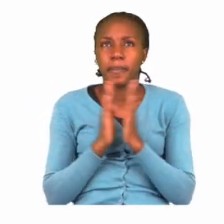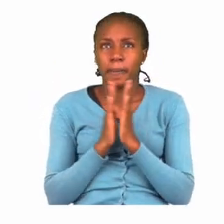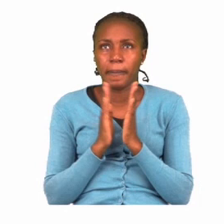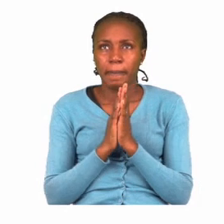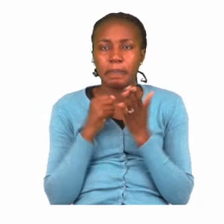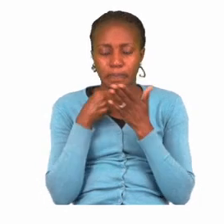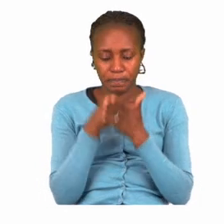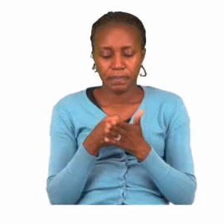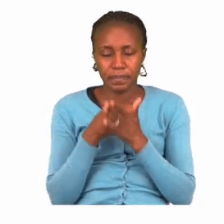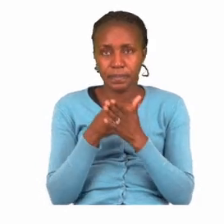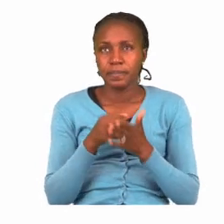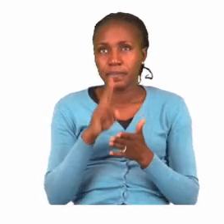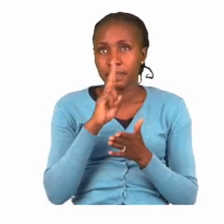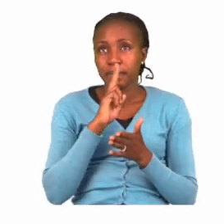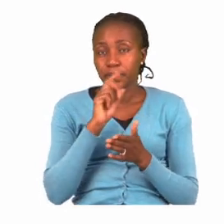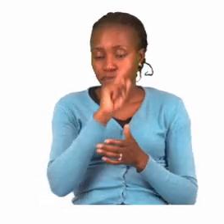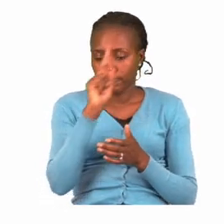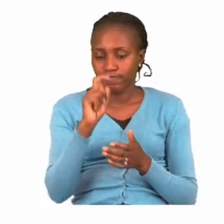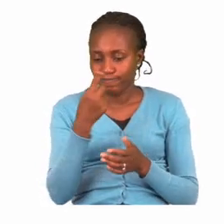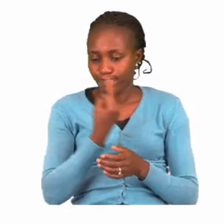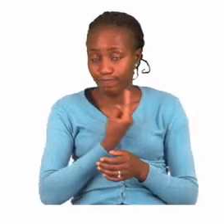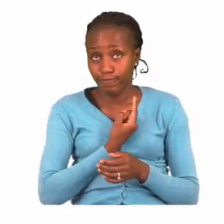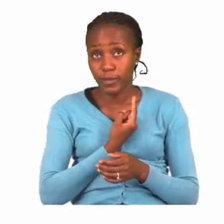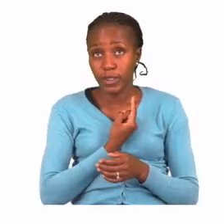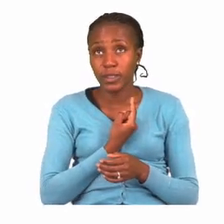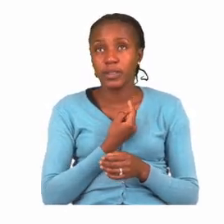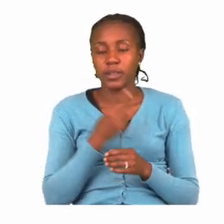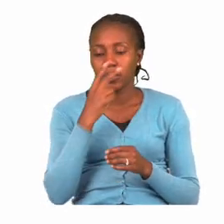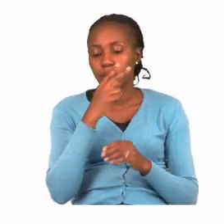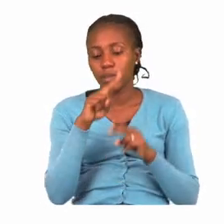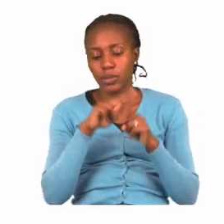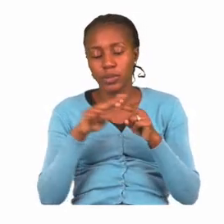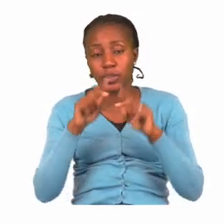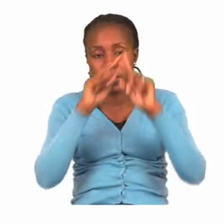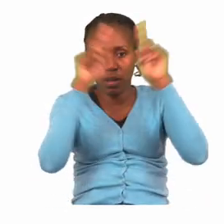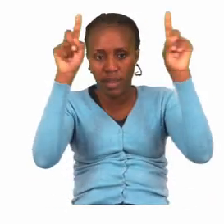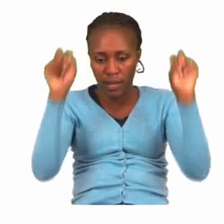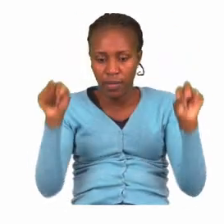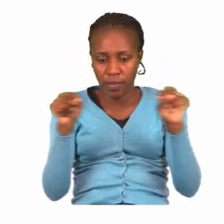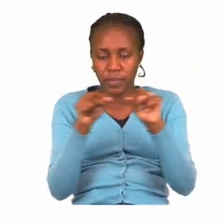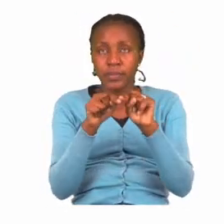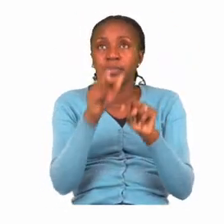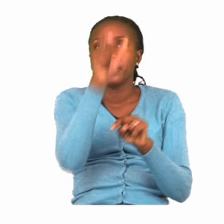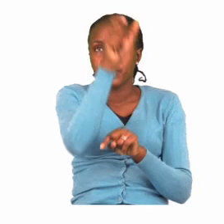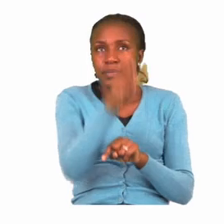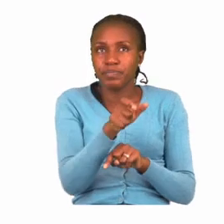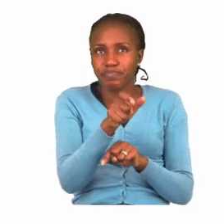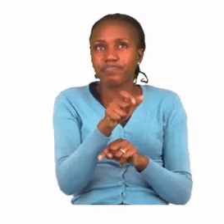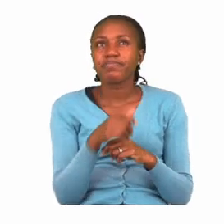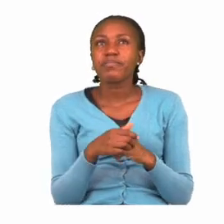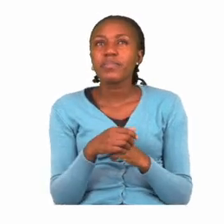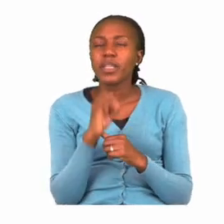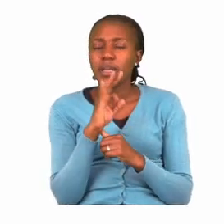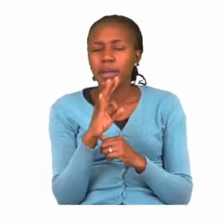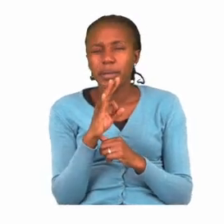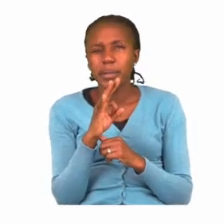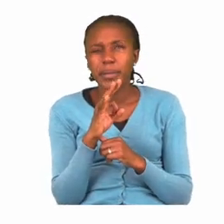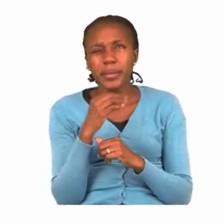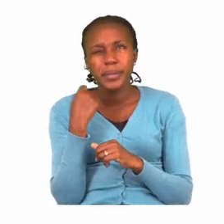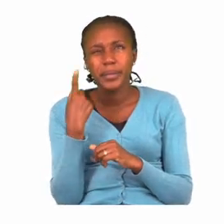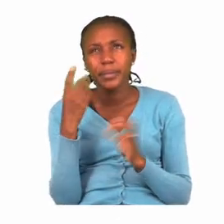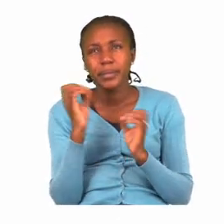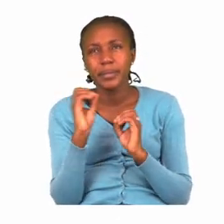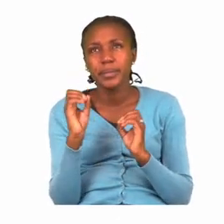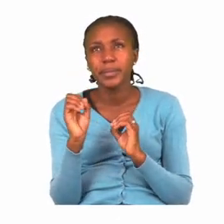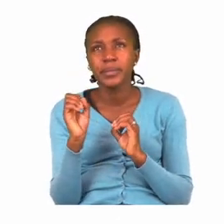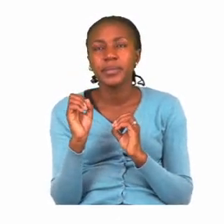these questions by using the information on the graph. If you have a problem, you can